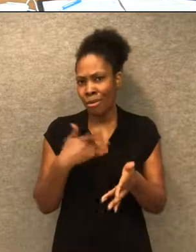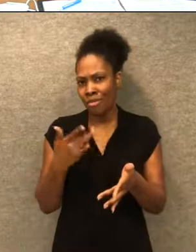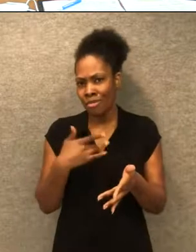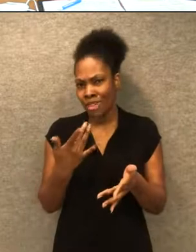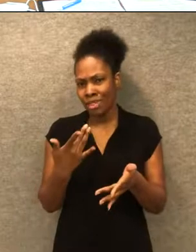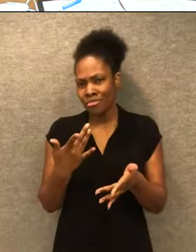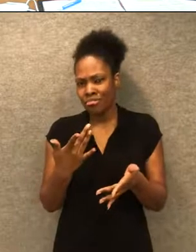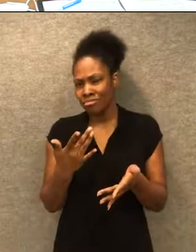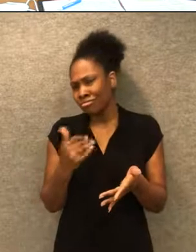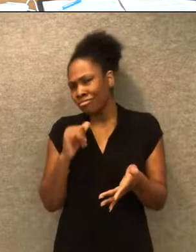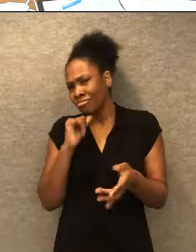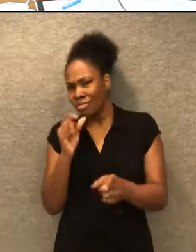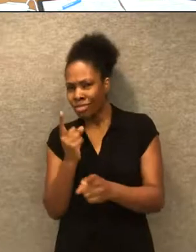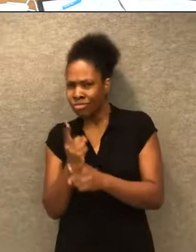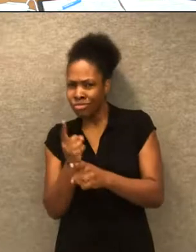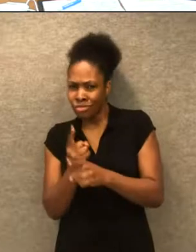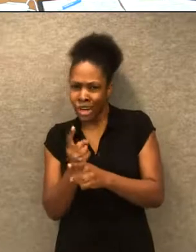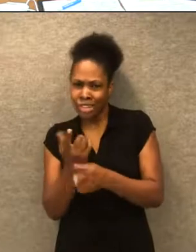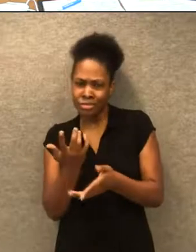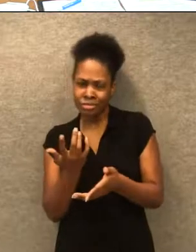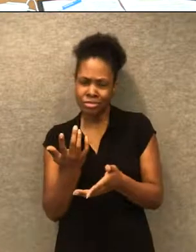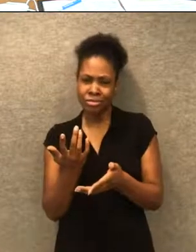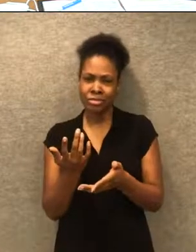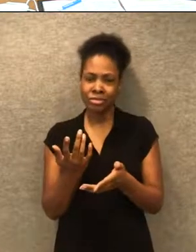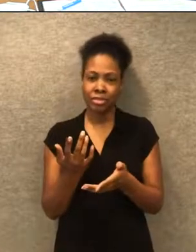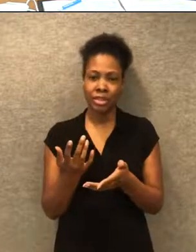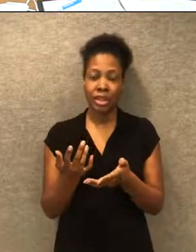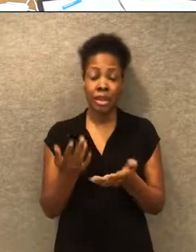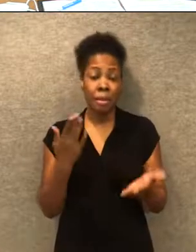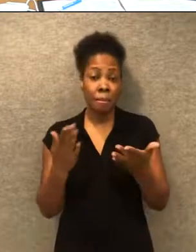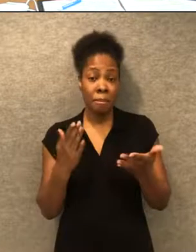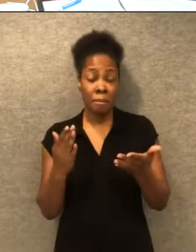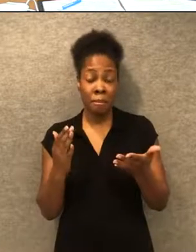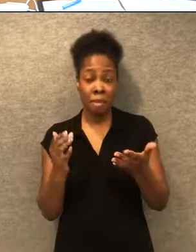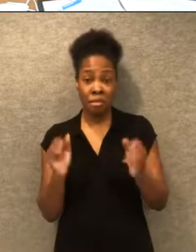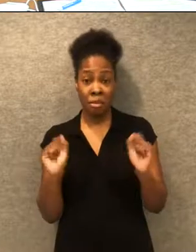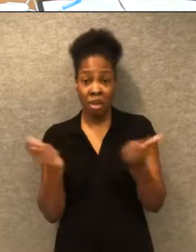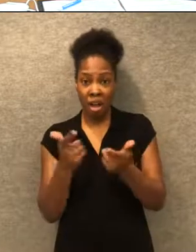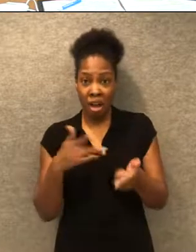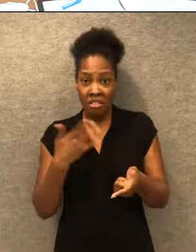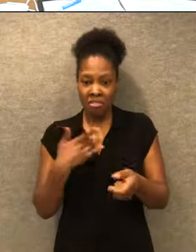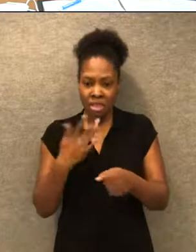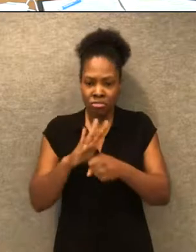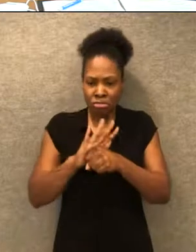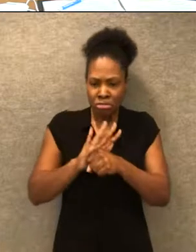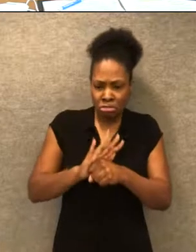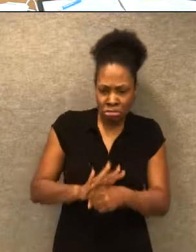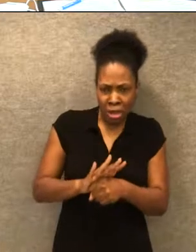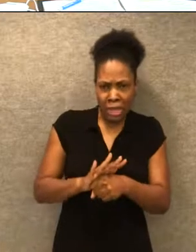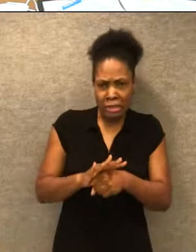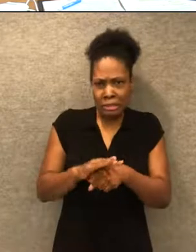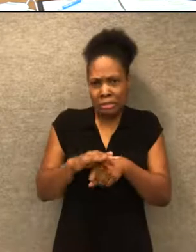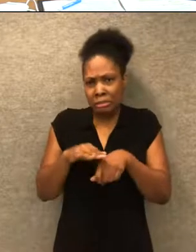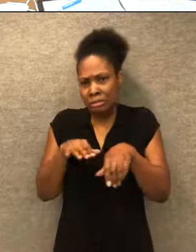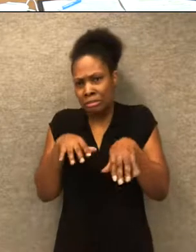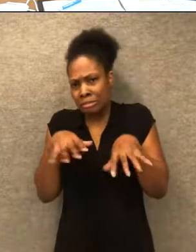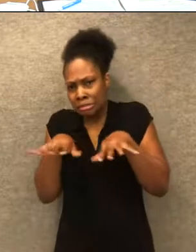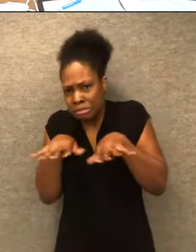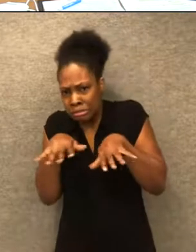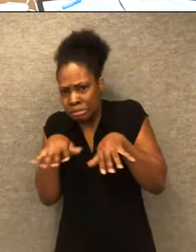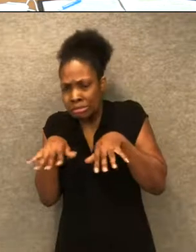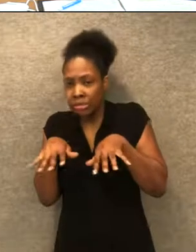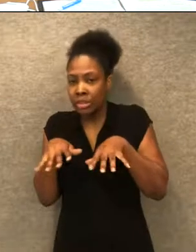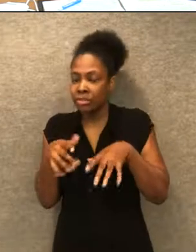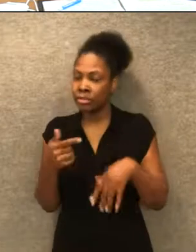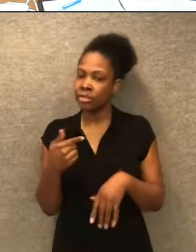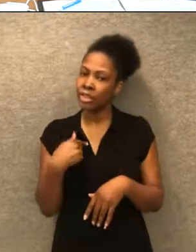off these days, right? Yeah. All of us might be feeling some level of stress and anxiety, and I just want to say, you know,